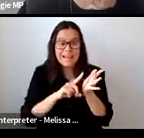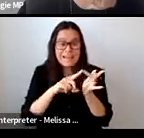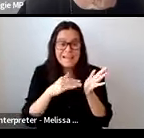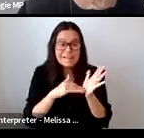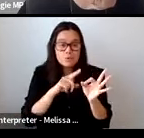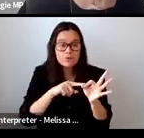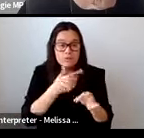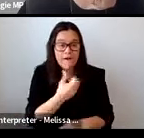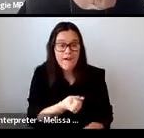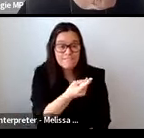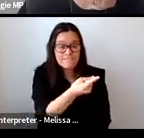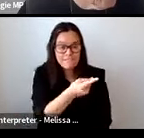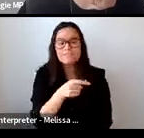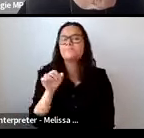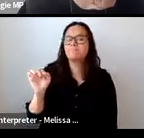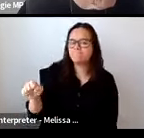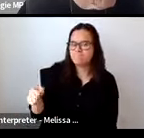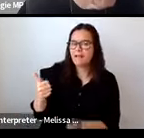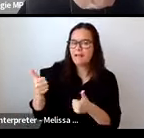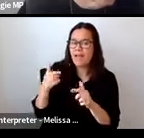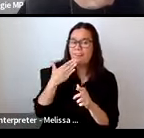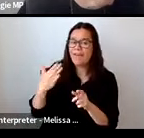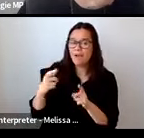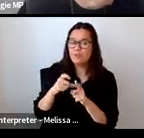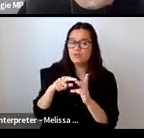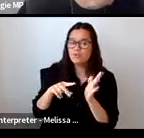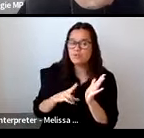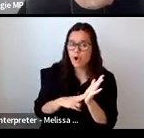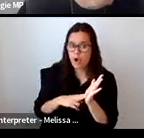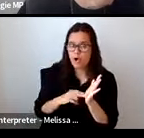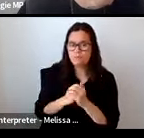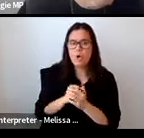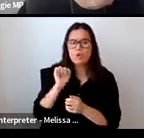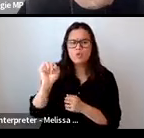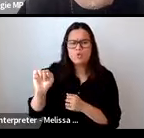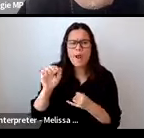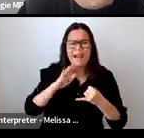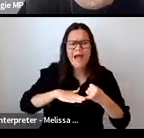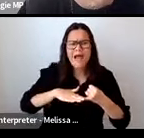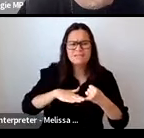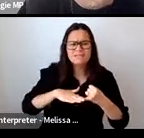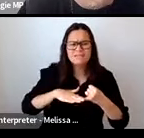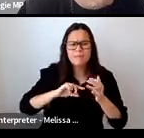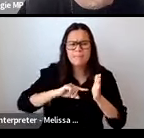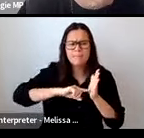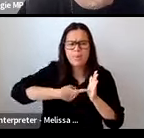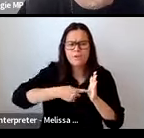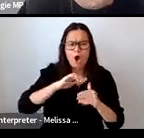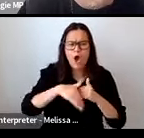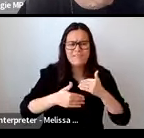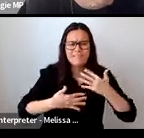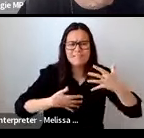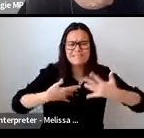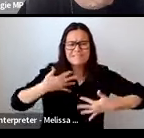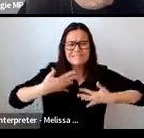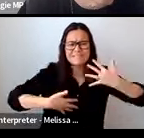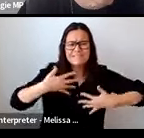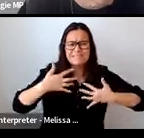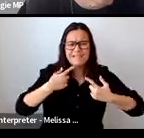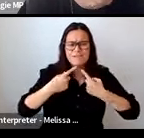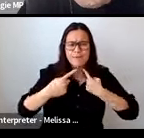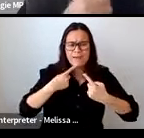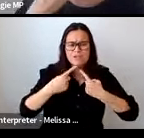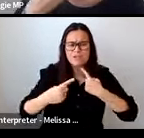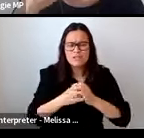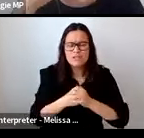A really, really useful submission. My question was actually around your last point around statistics, and just really what kind of